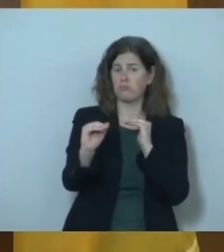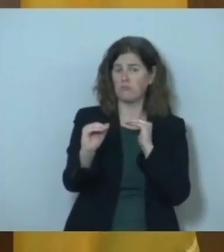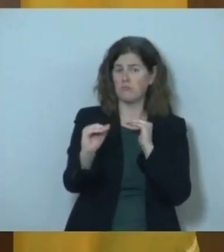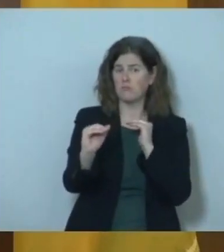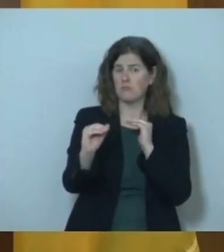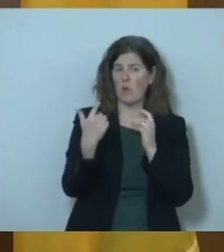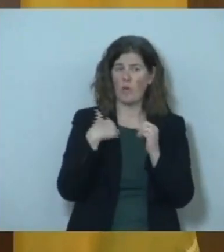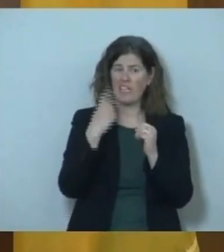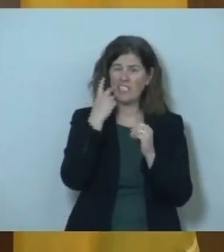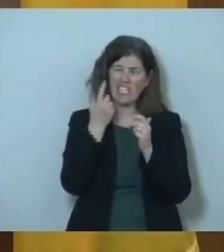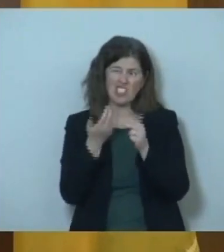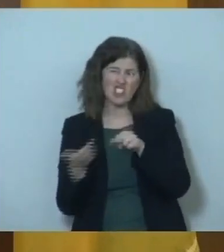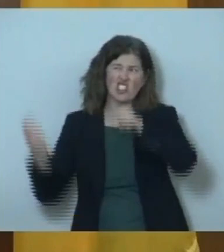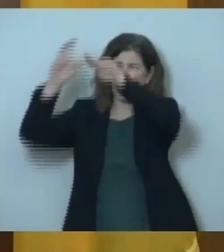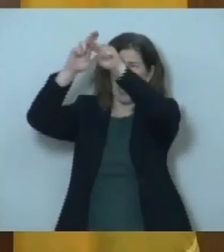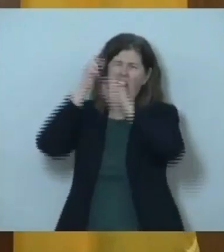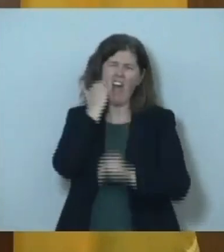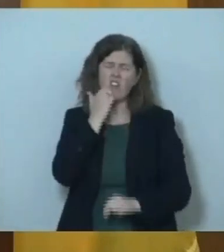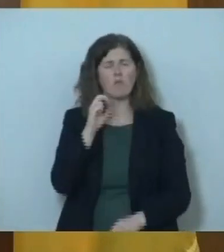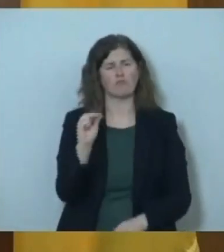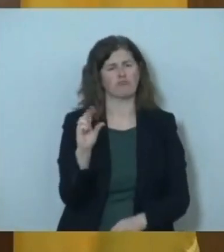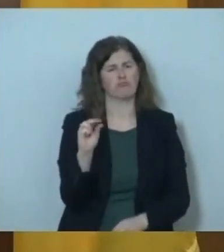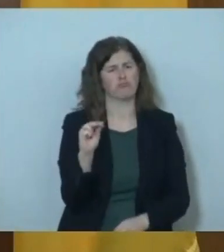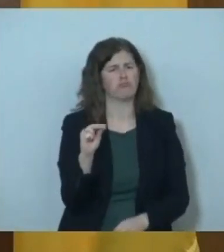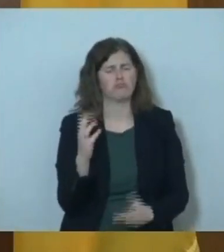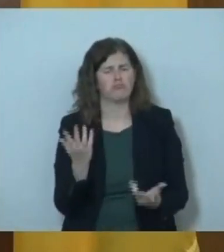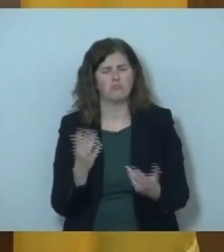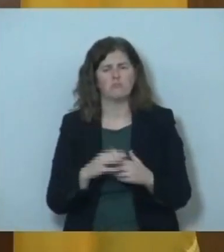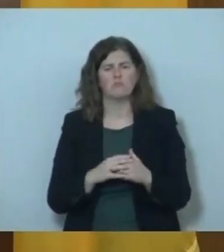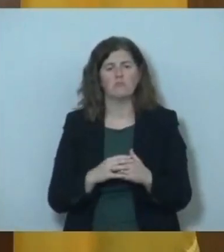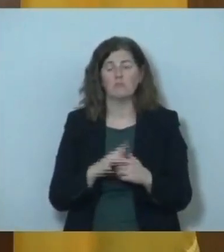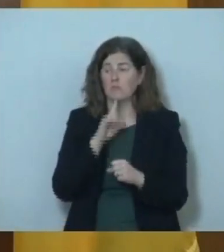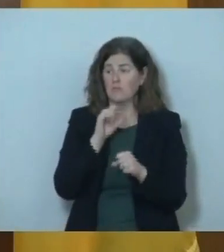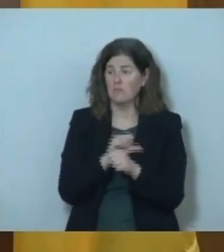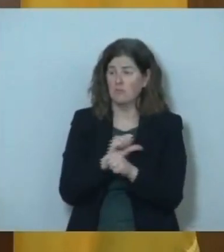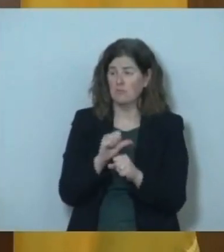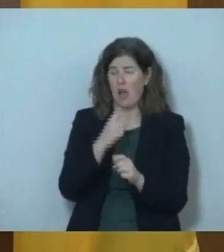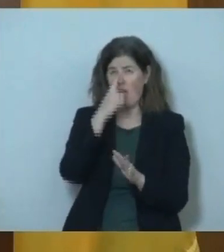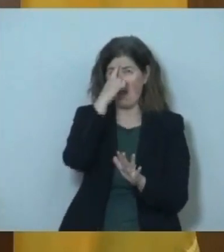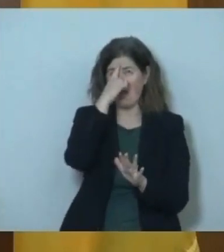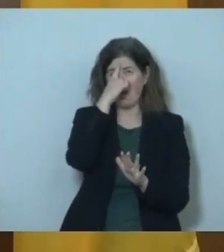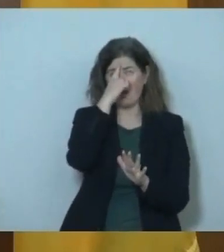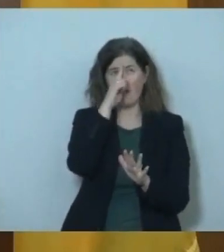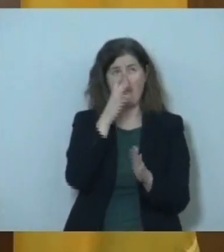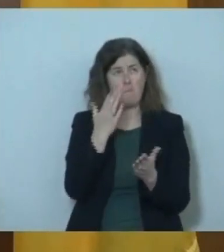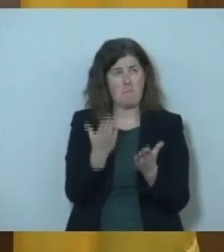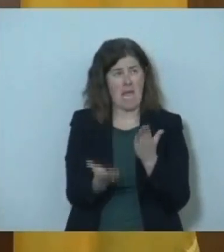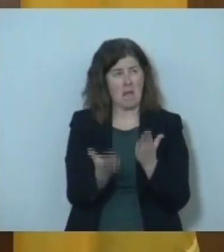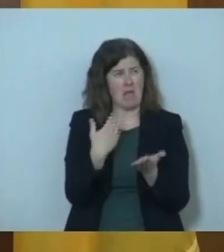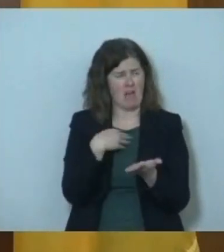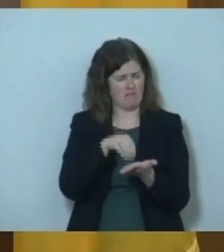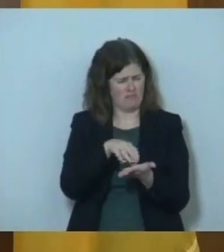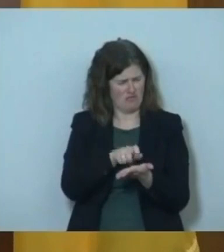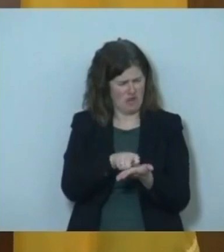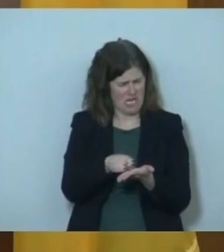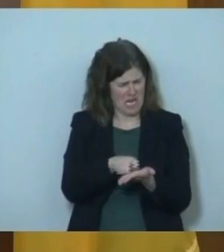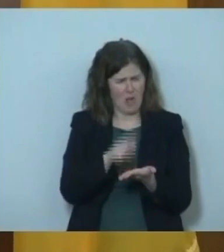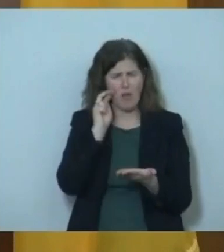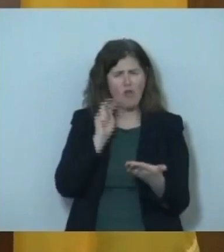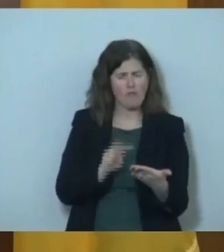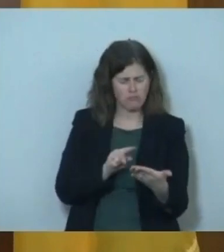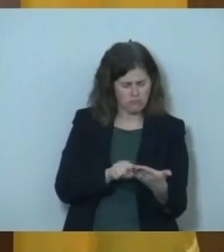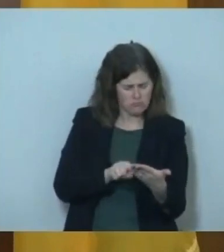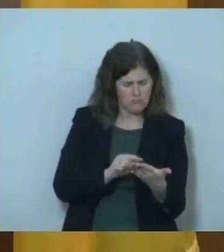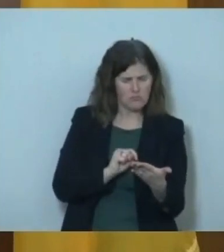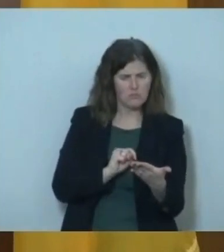seeing huge increases every day. And in fact, I think it's possible, and I might have written this down, I'm going to look, that